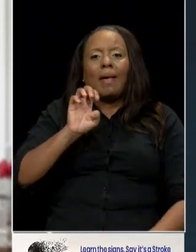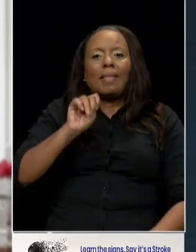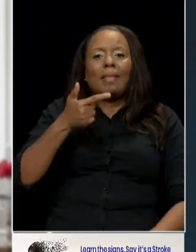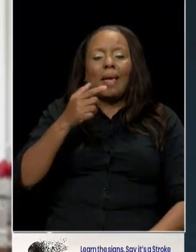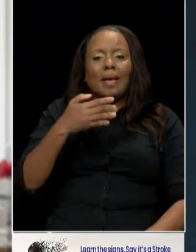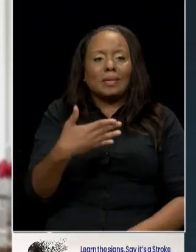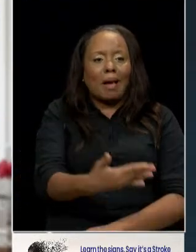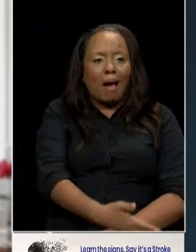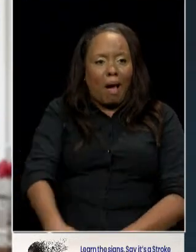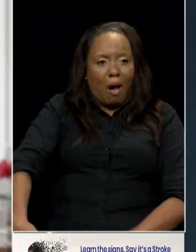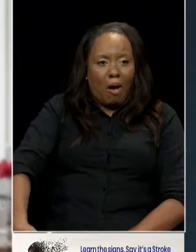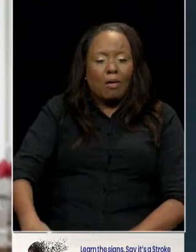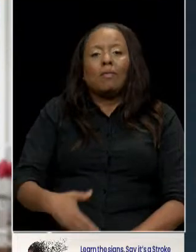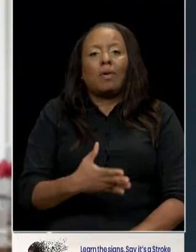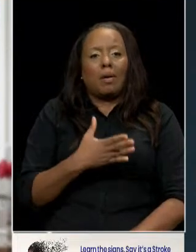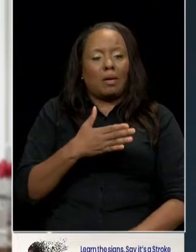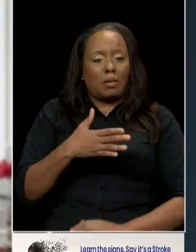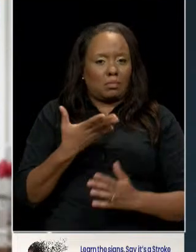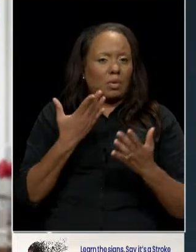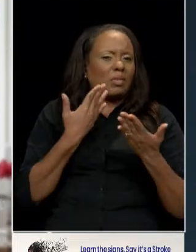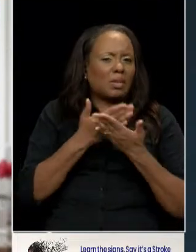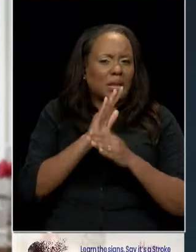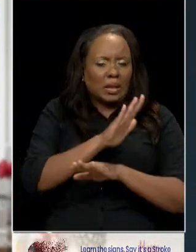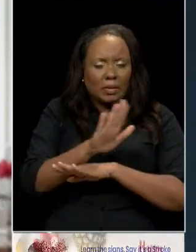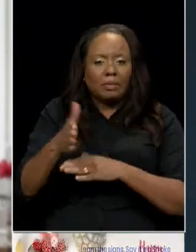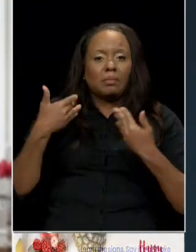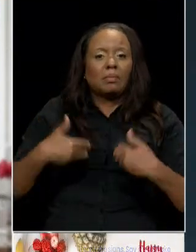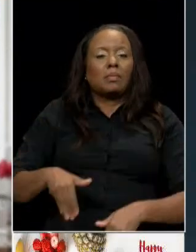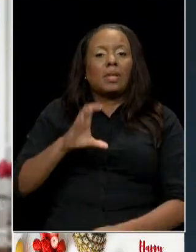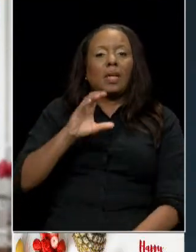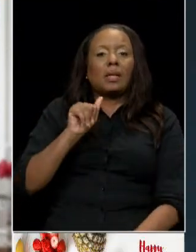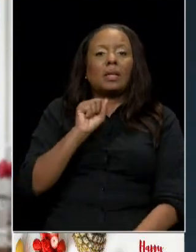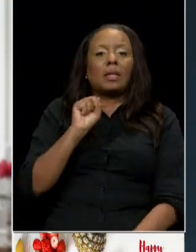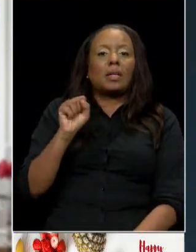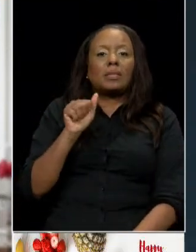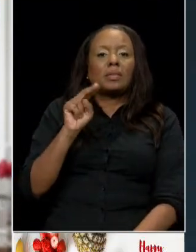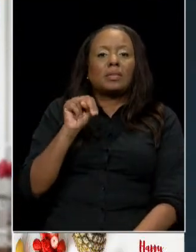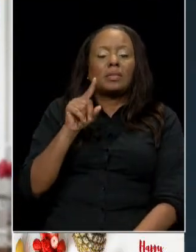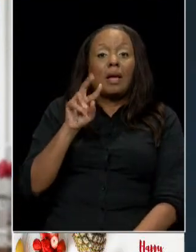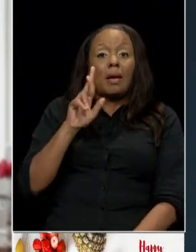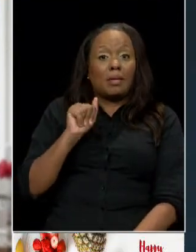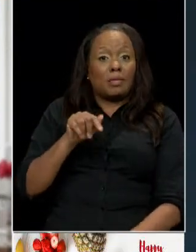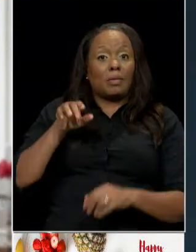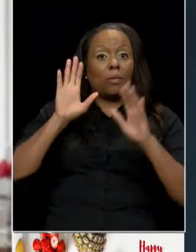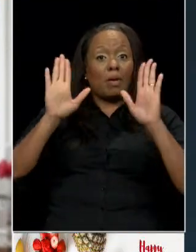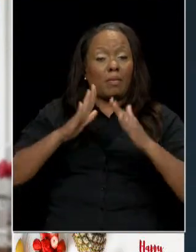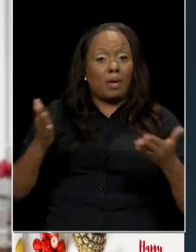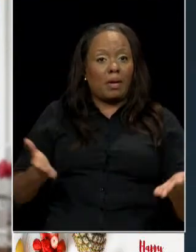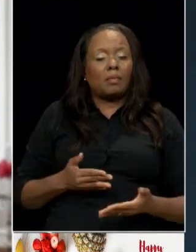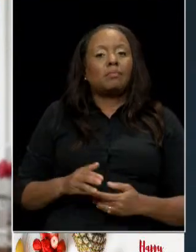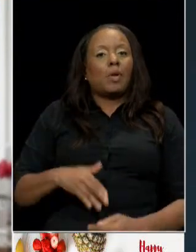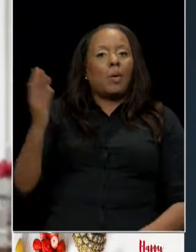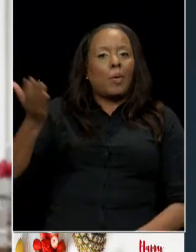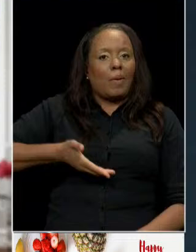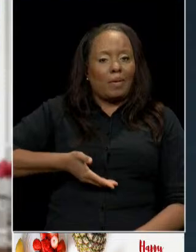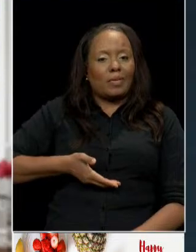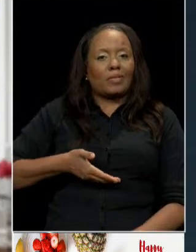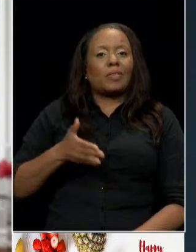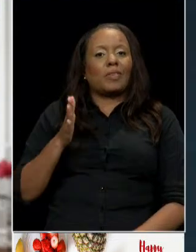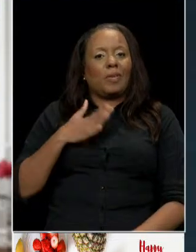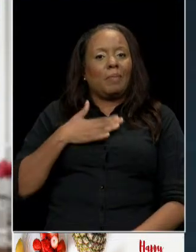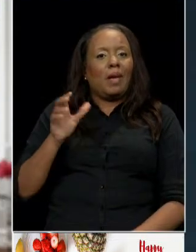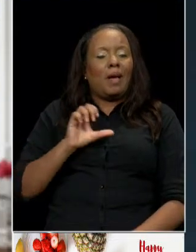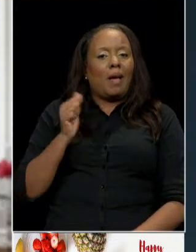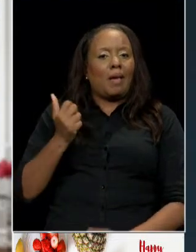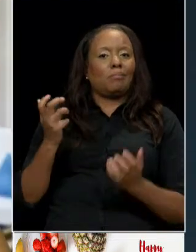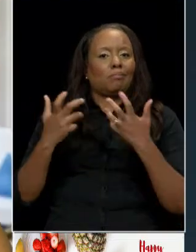condition can be impacted by. So, good evening. I'm Cassandra Crawford. Again, it's great to be here with you, and I want to say welcome back and good evening to my co-host,